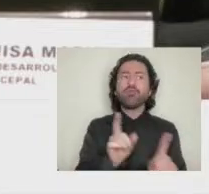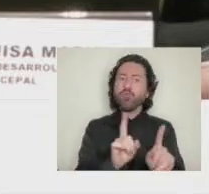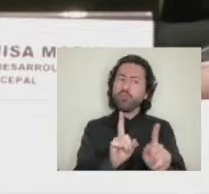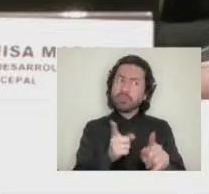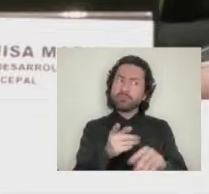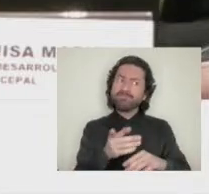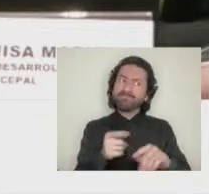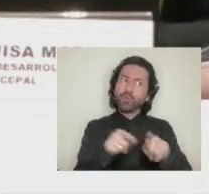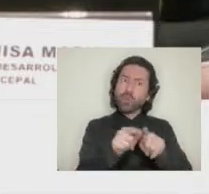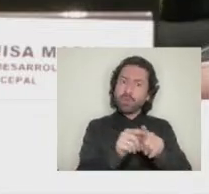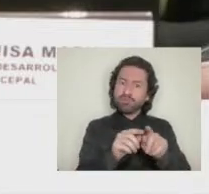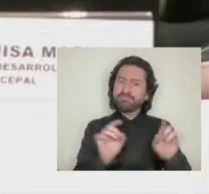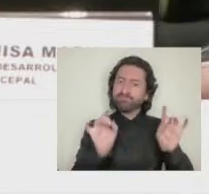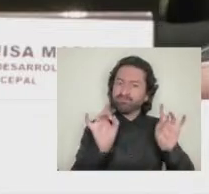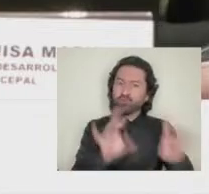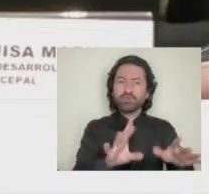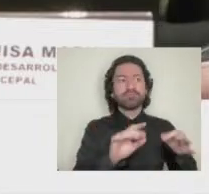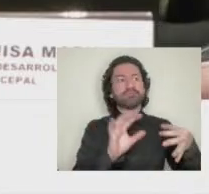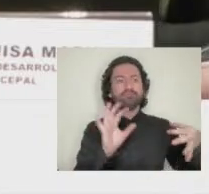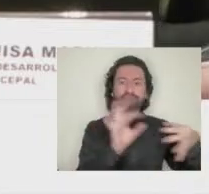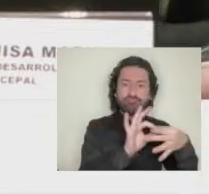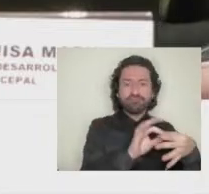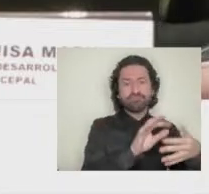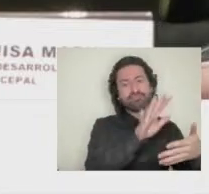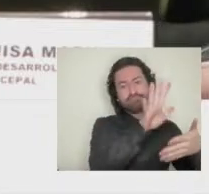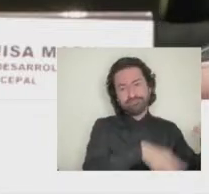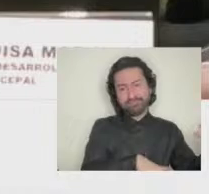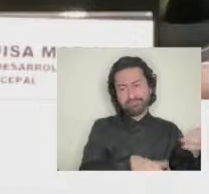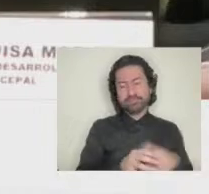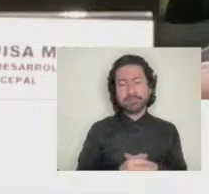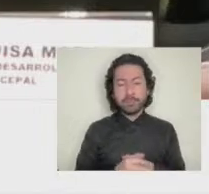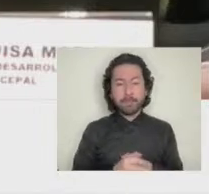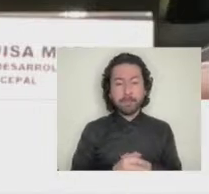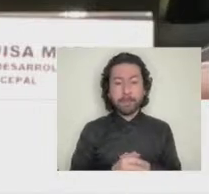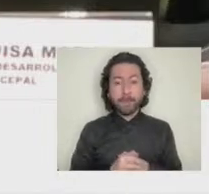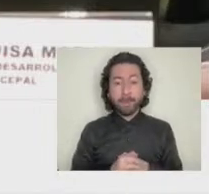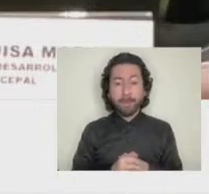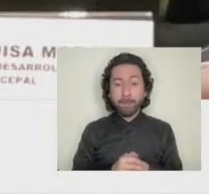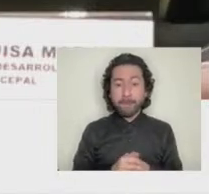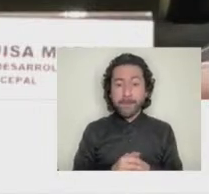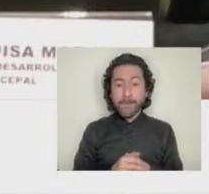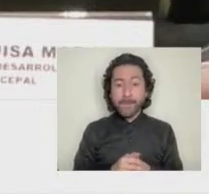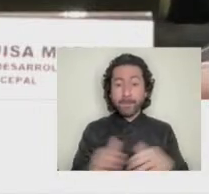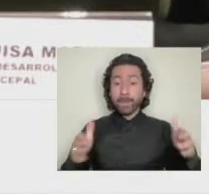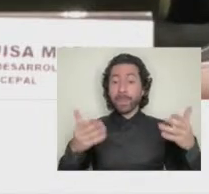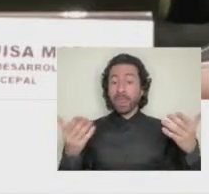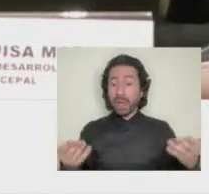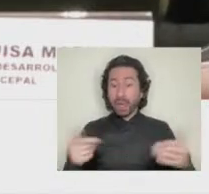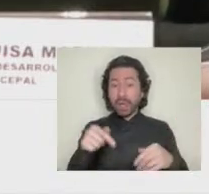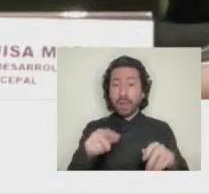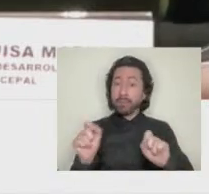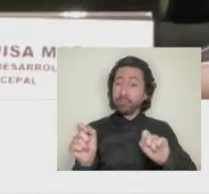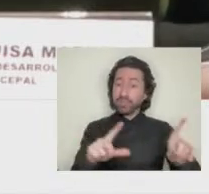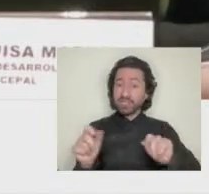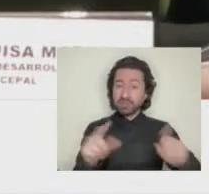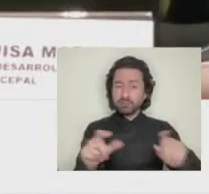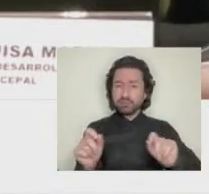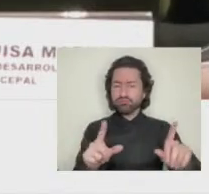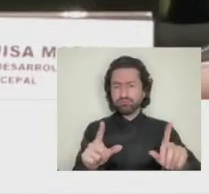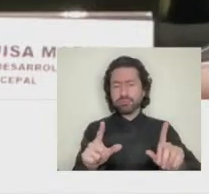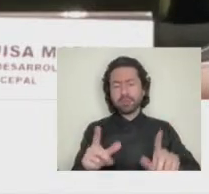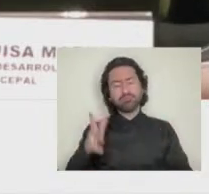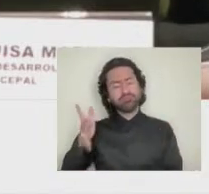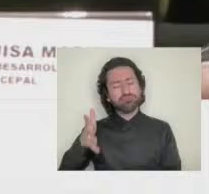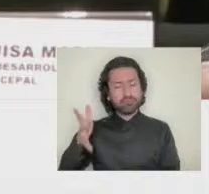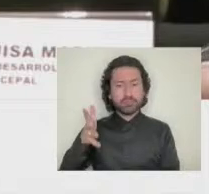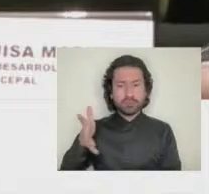this outcomes in health are related to aspects that go beyond individuals' will. And this presentation will